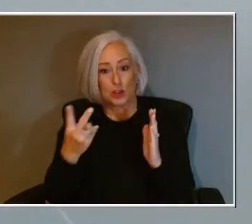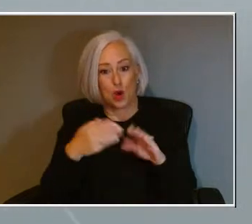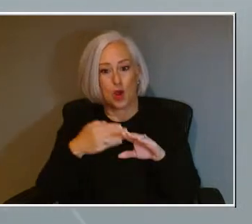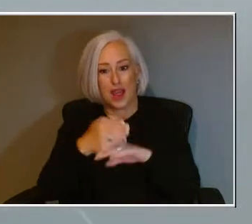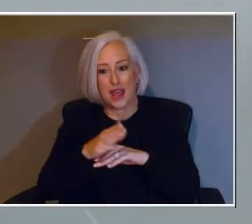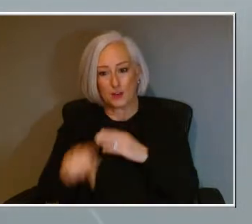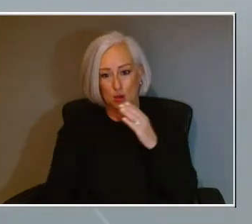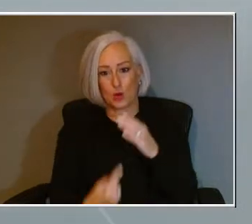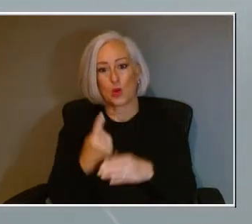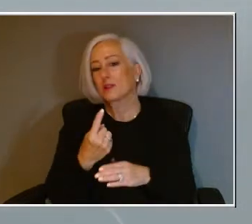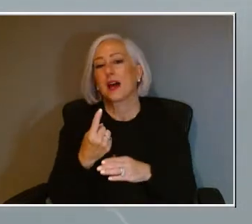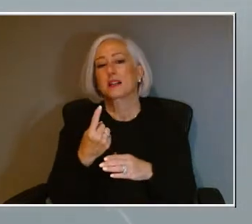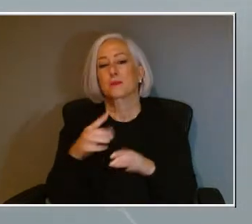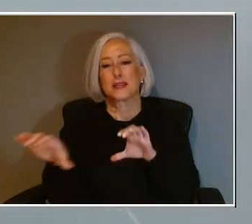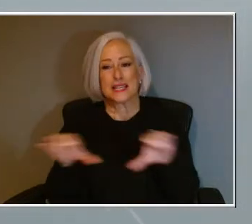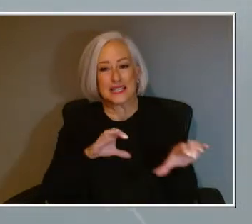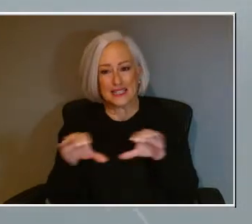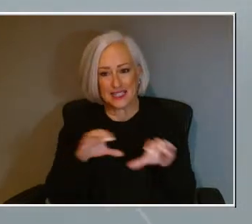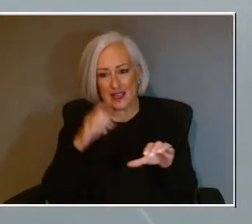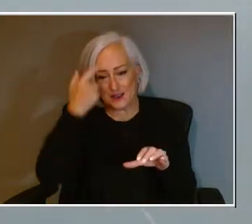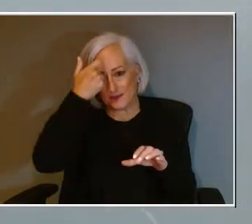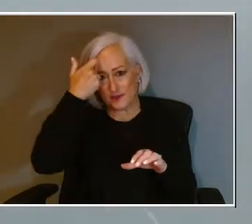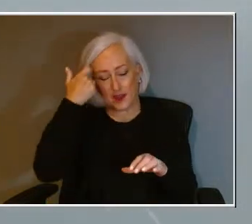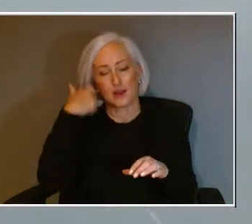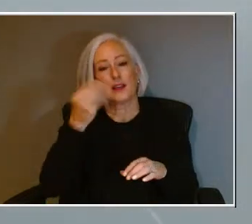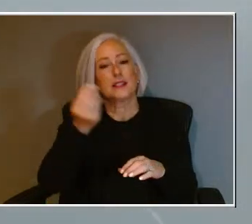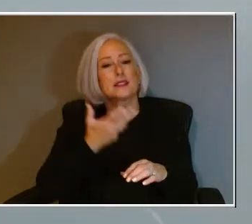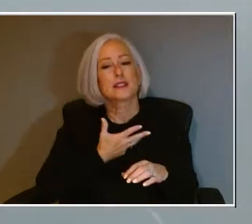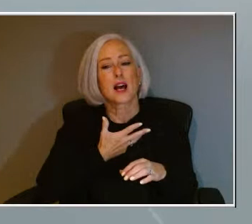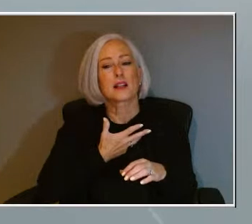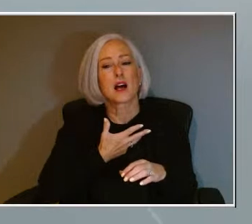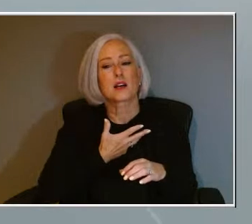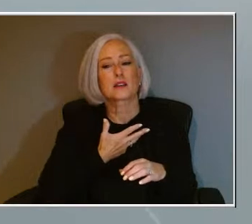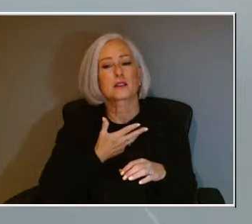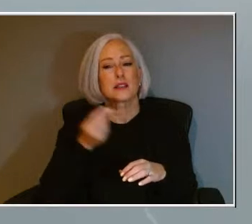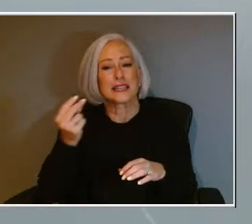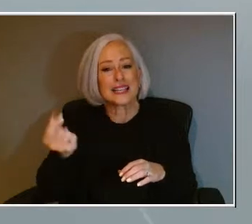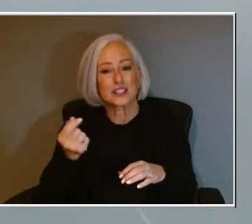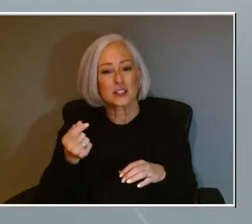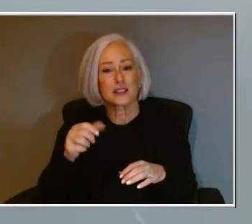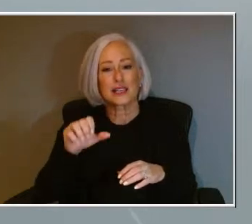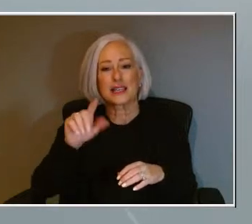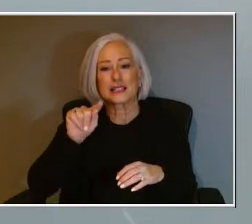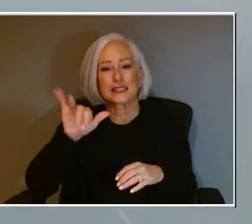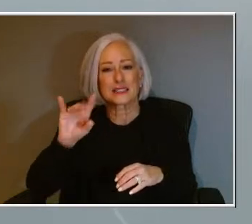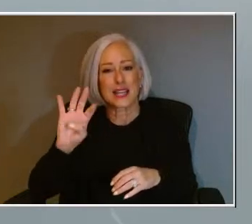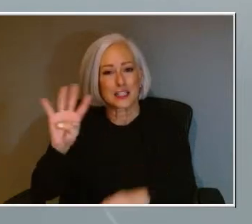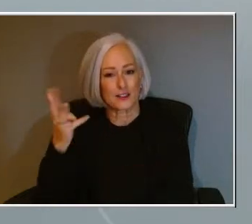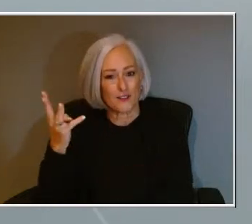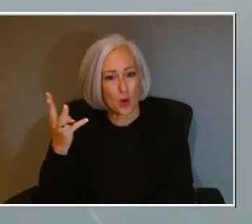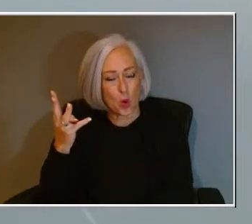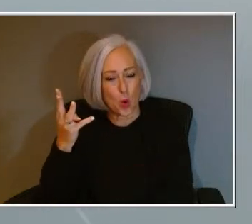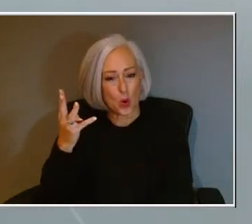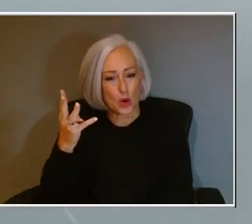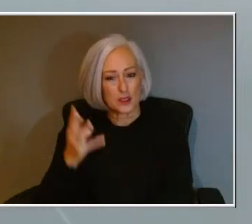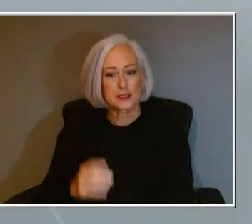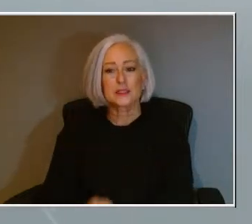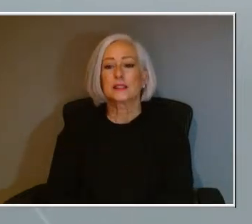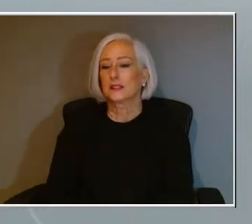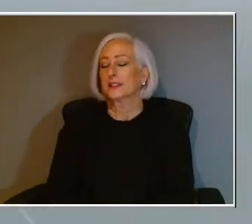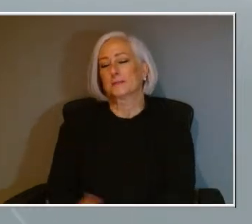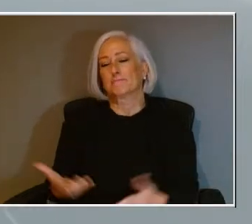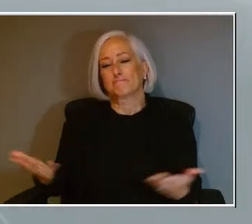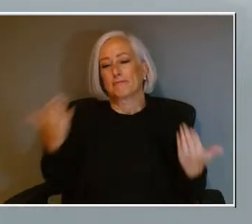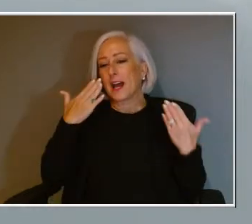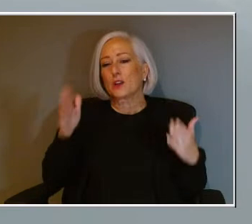was performed. Could you tell this was instantly was stage 4 cancer? Yeah, well, I mean, you cannot say for sure it's stage